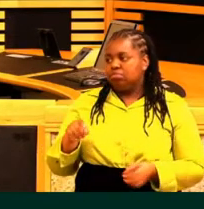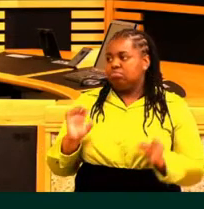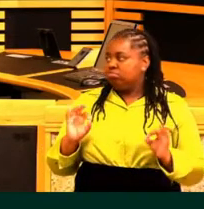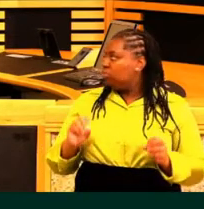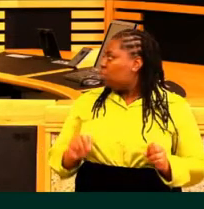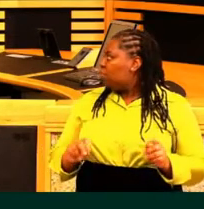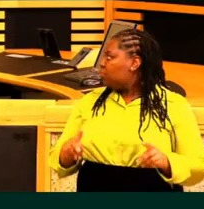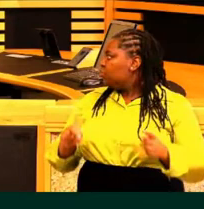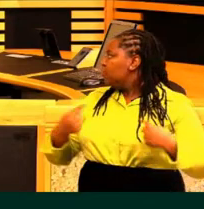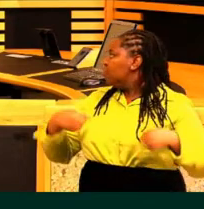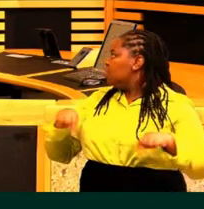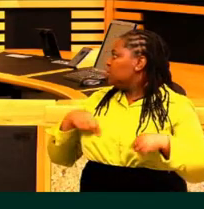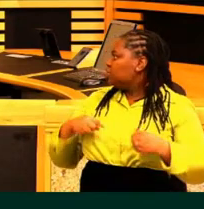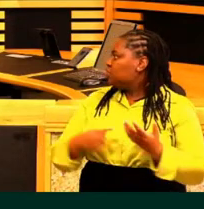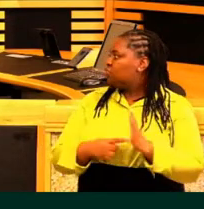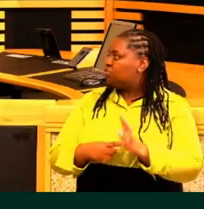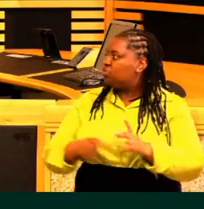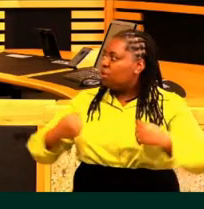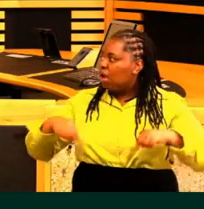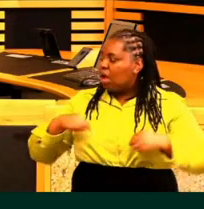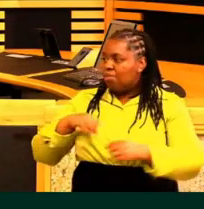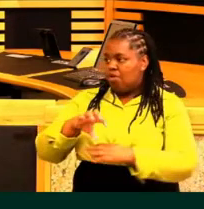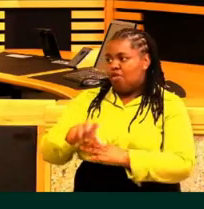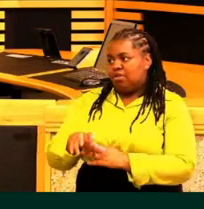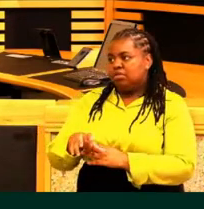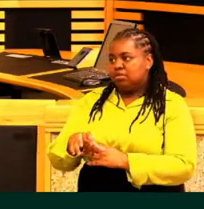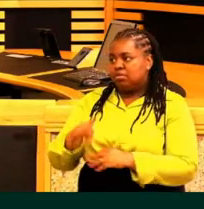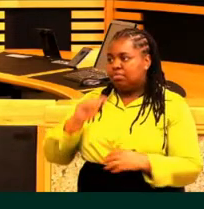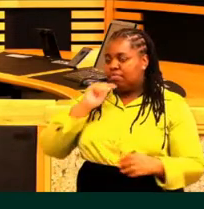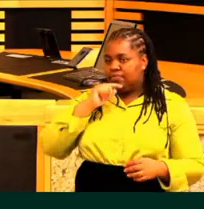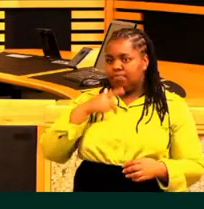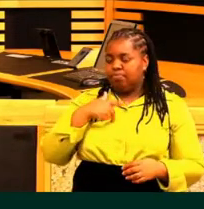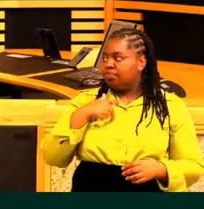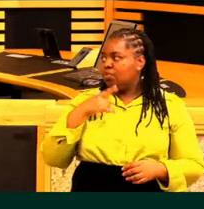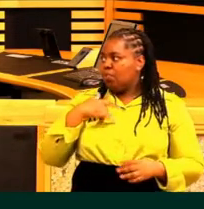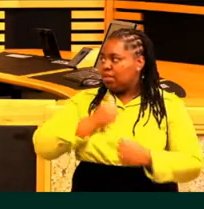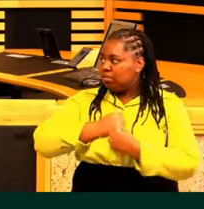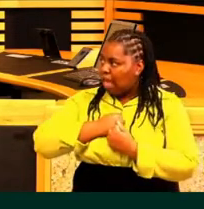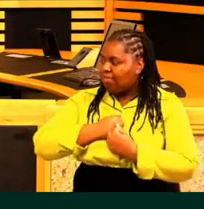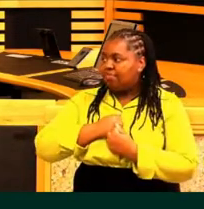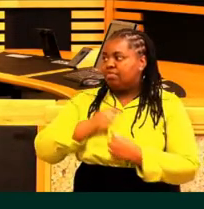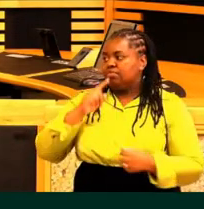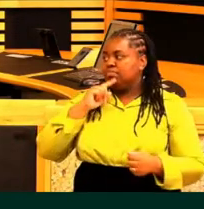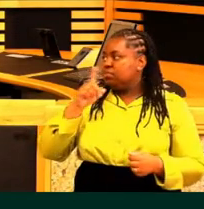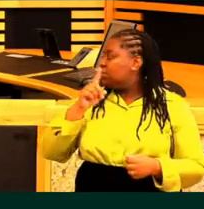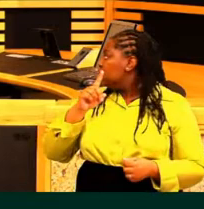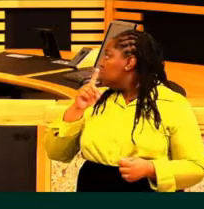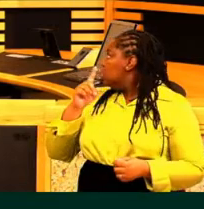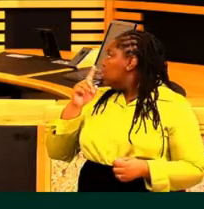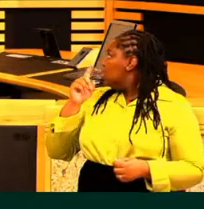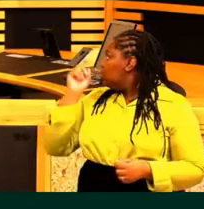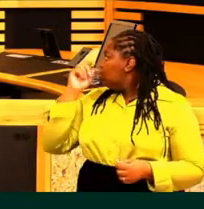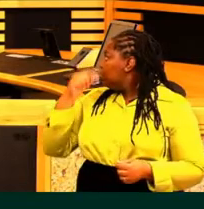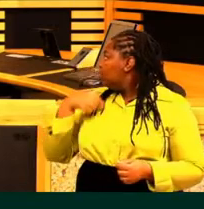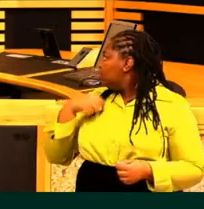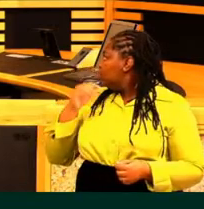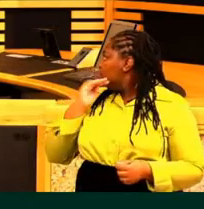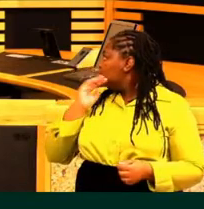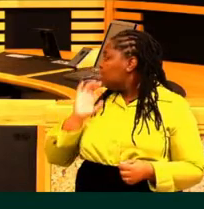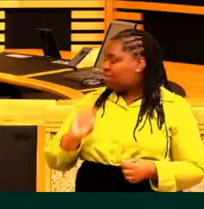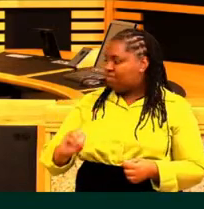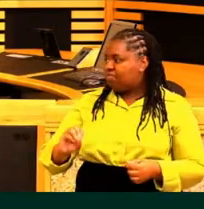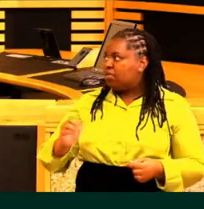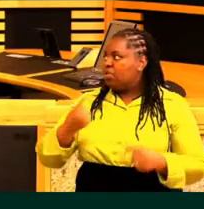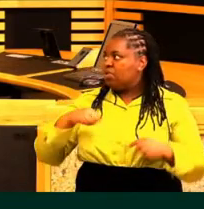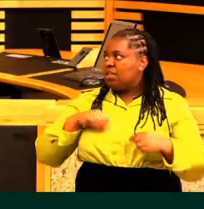opportunity for us to show our province that we are that we so dearly love the opinions that we have are valid for